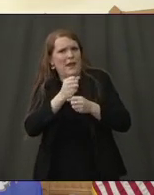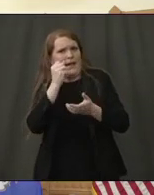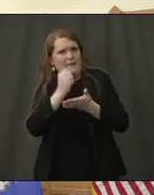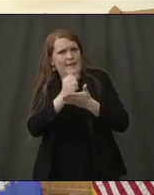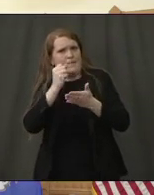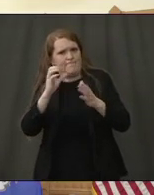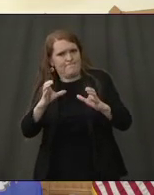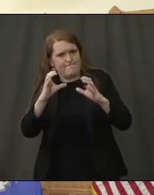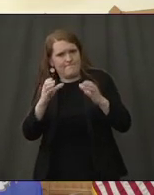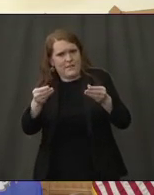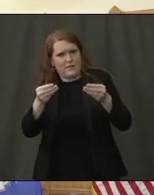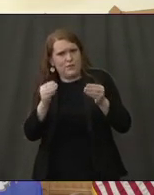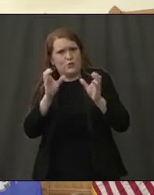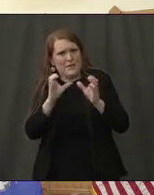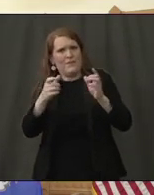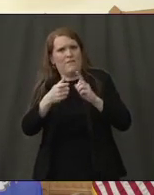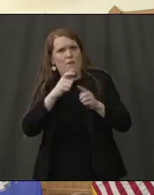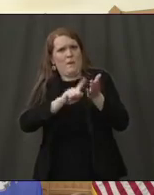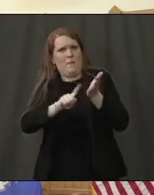office?